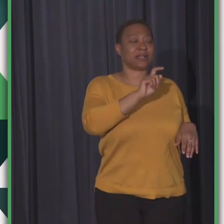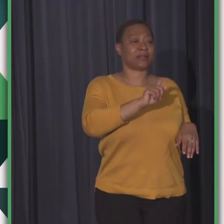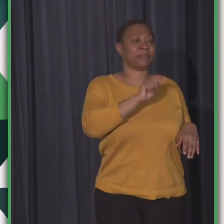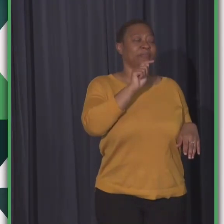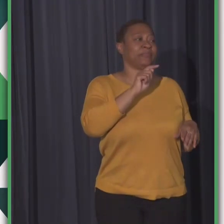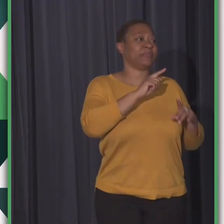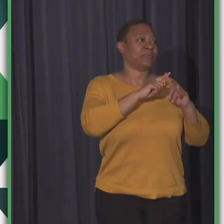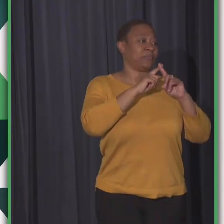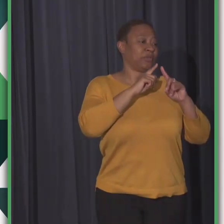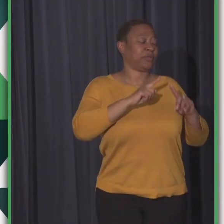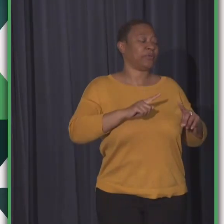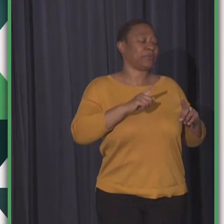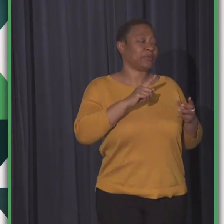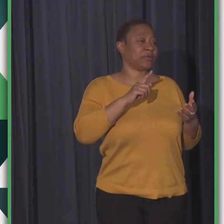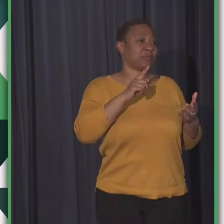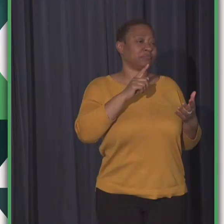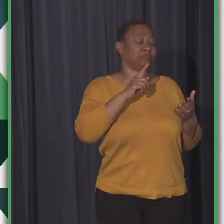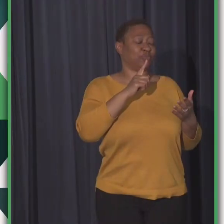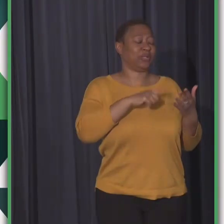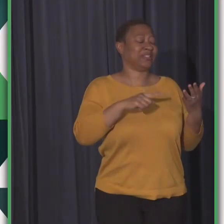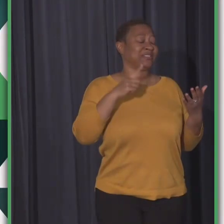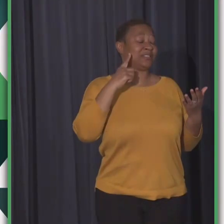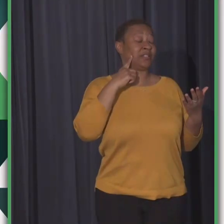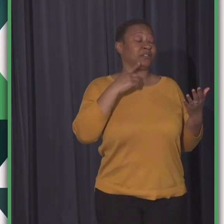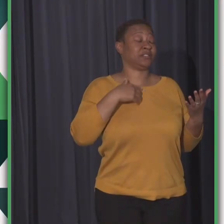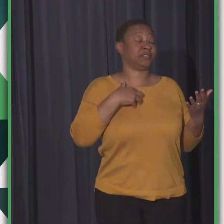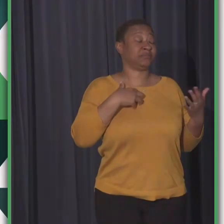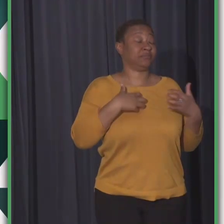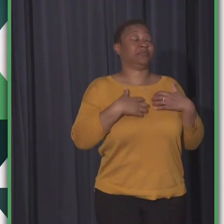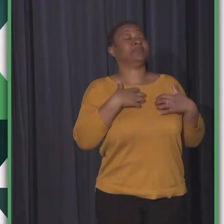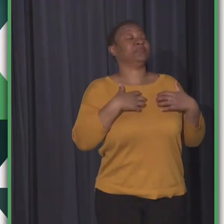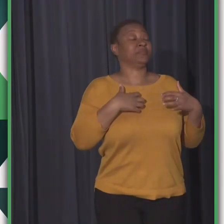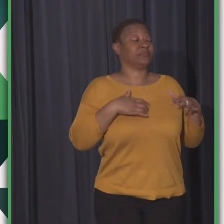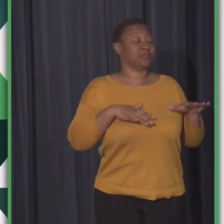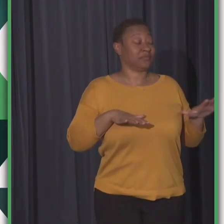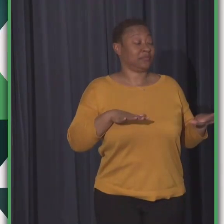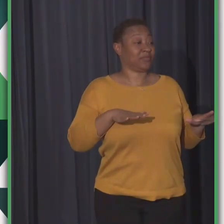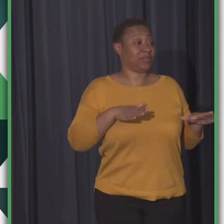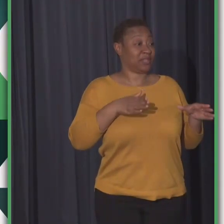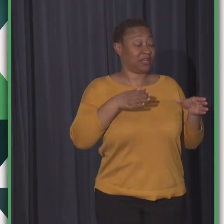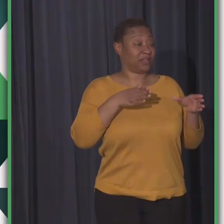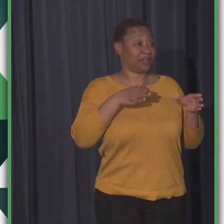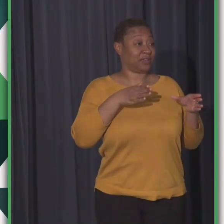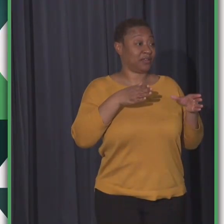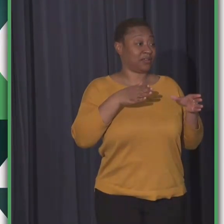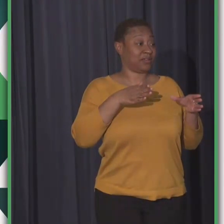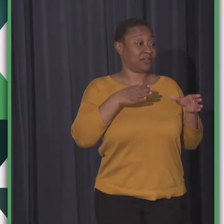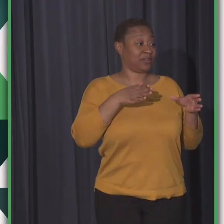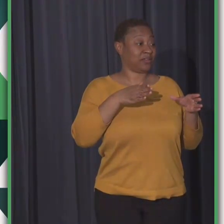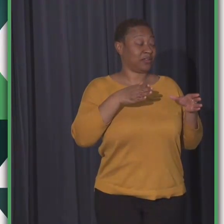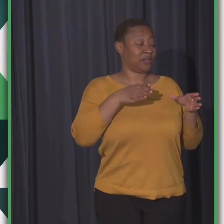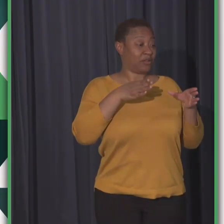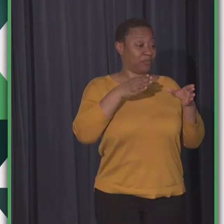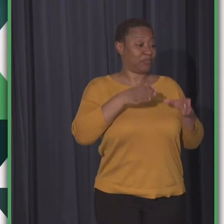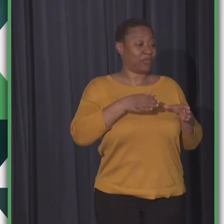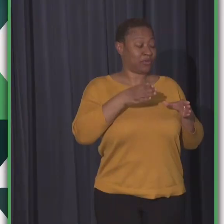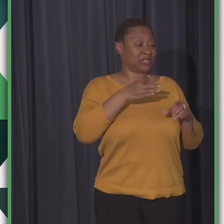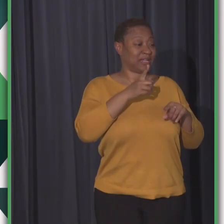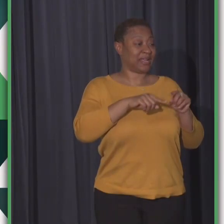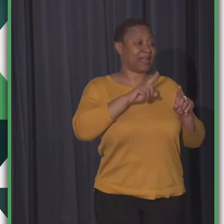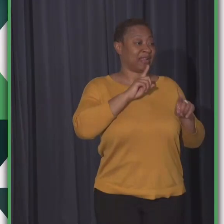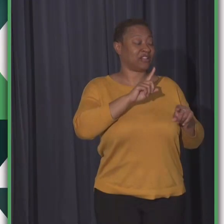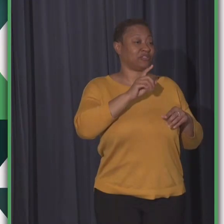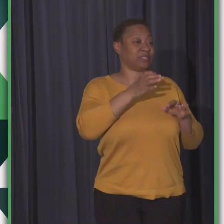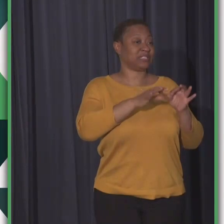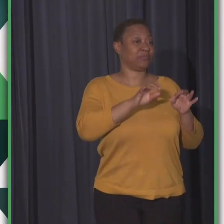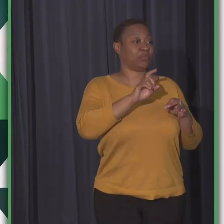all, what I just heard disturbs me. The fact that a person can't even answer a simple question as